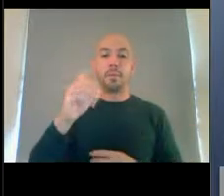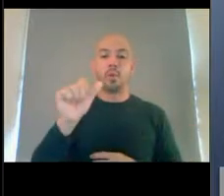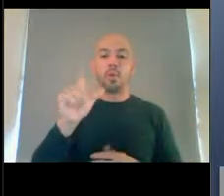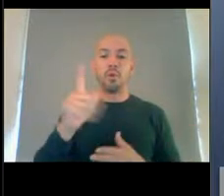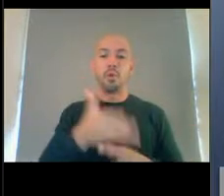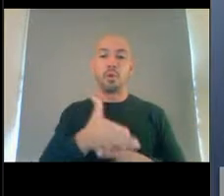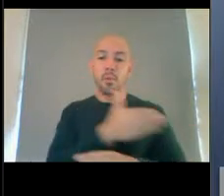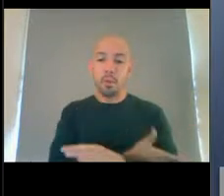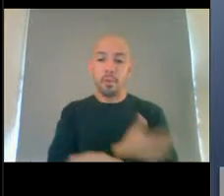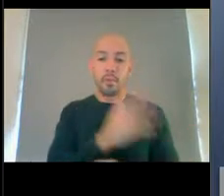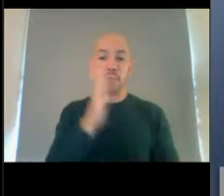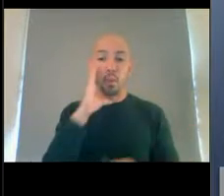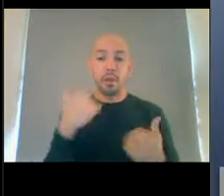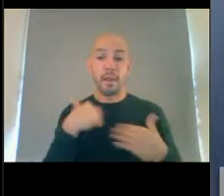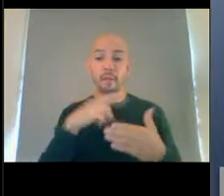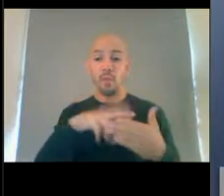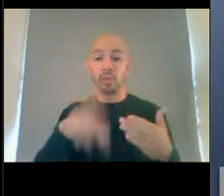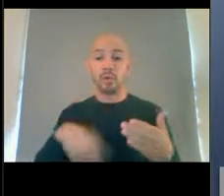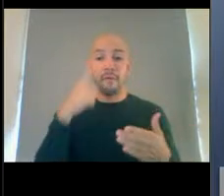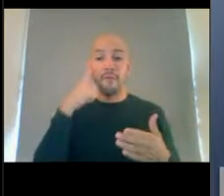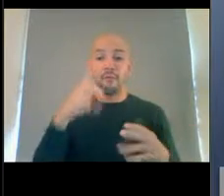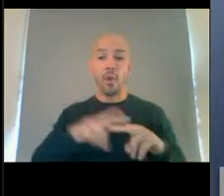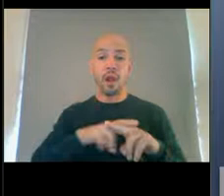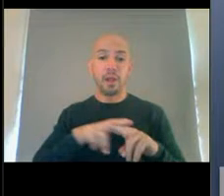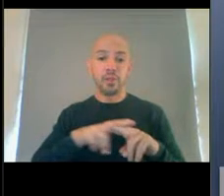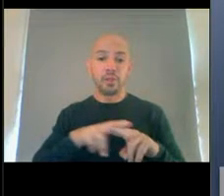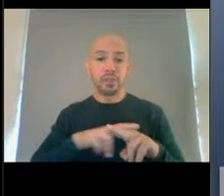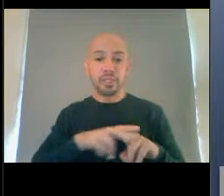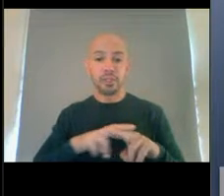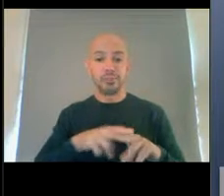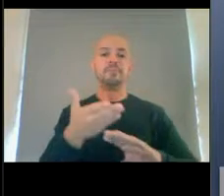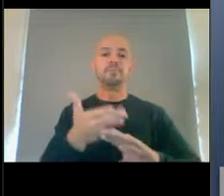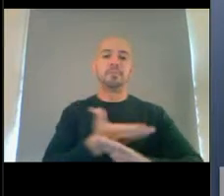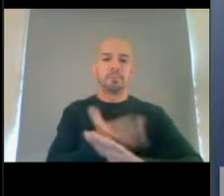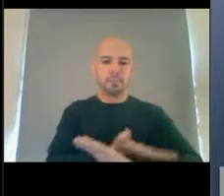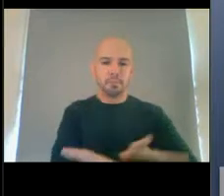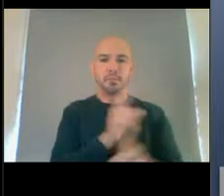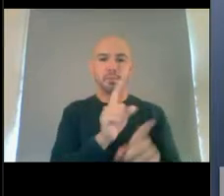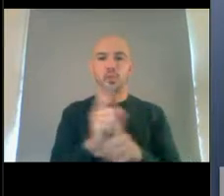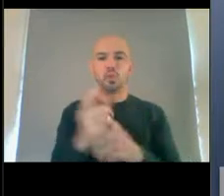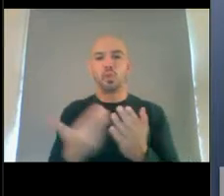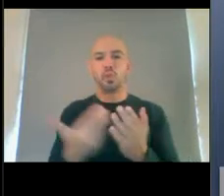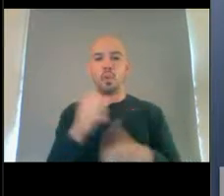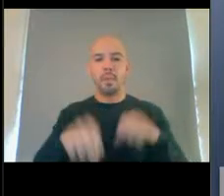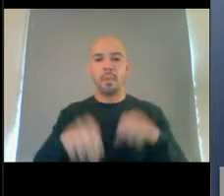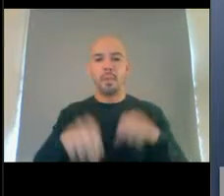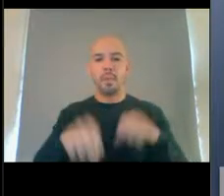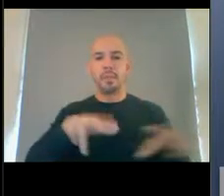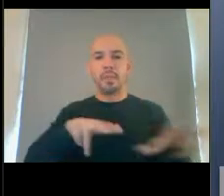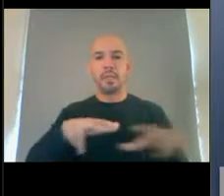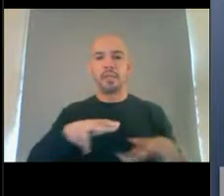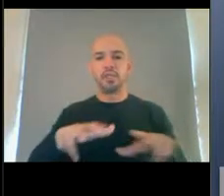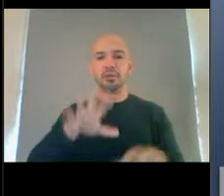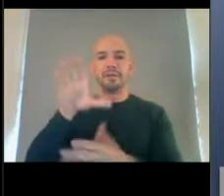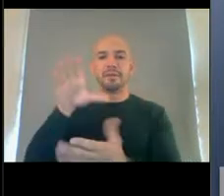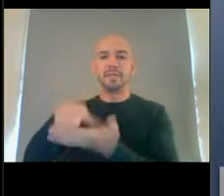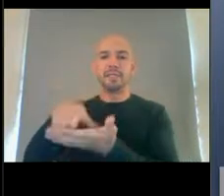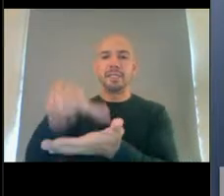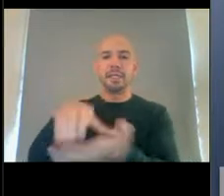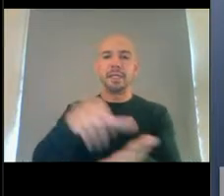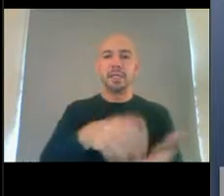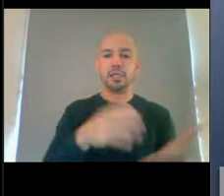i-80 station area over half of which combat is comprised of disadvantaged communities and transportation systems